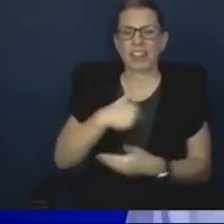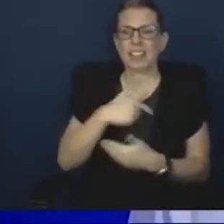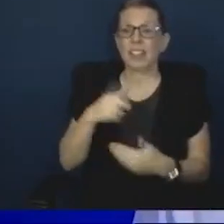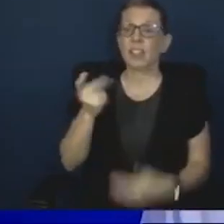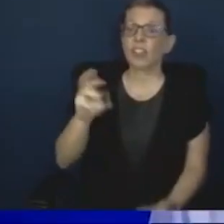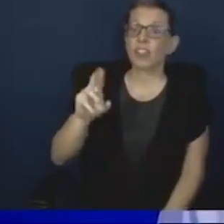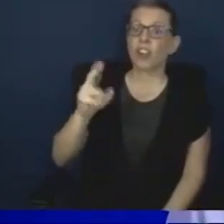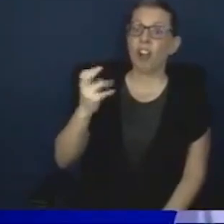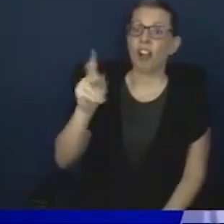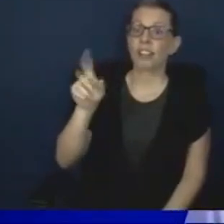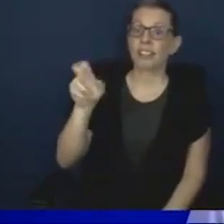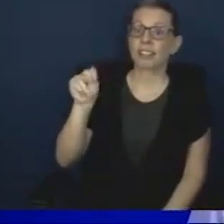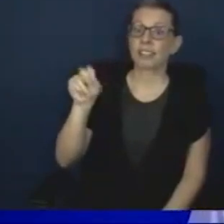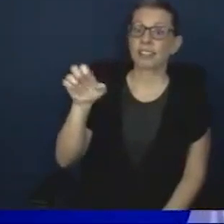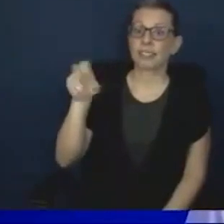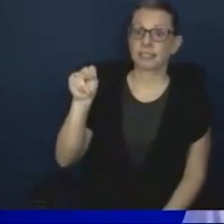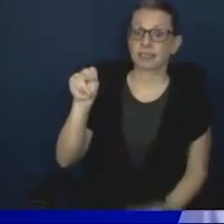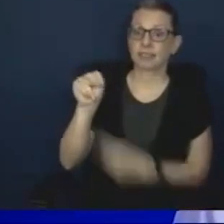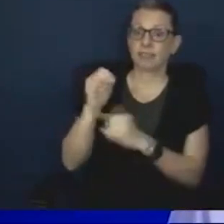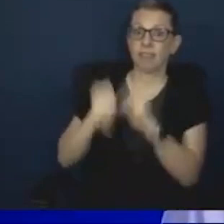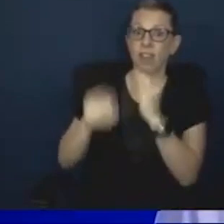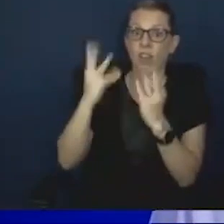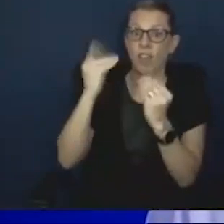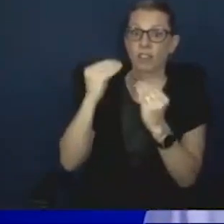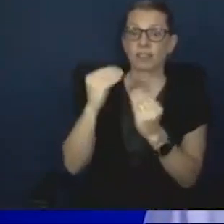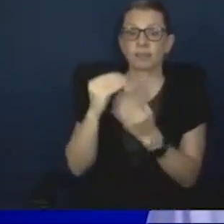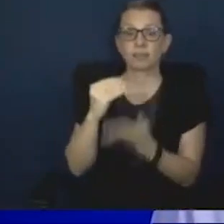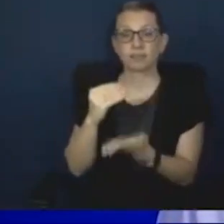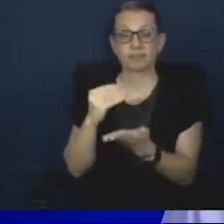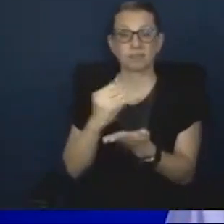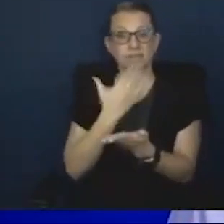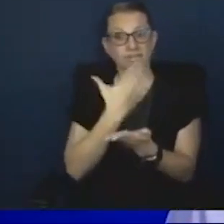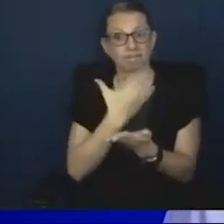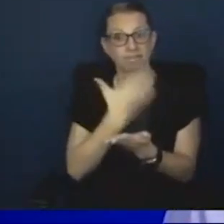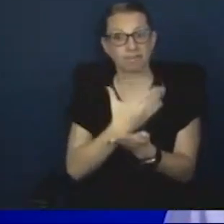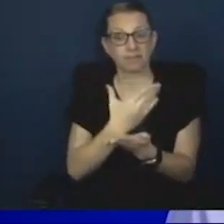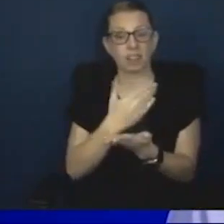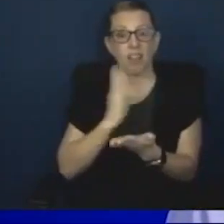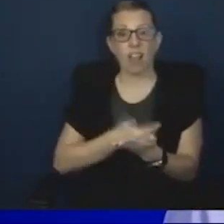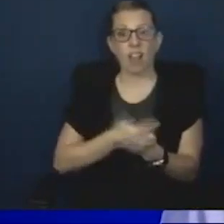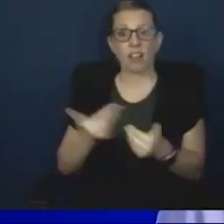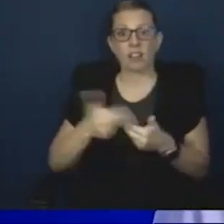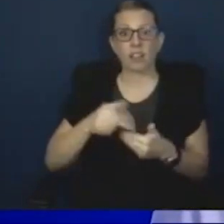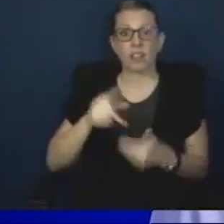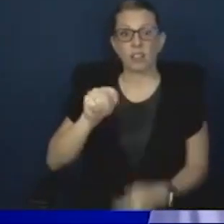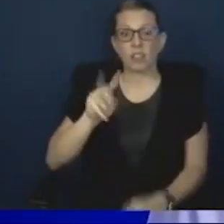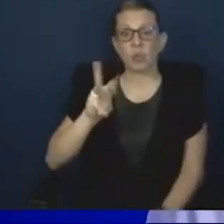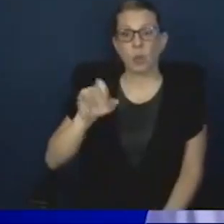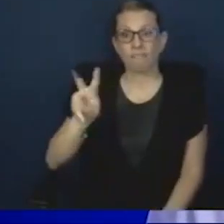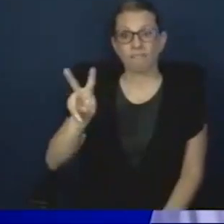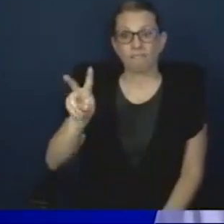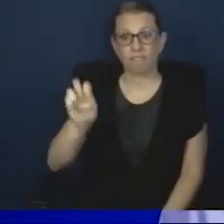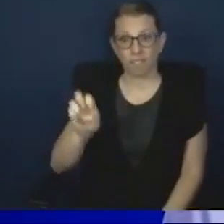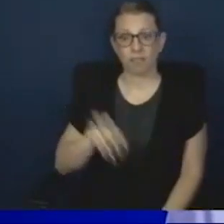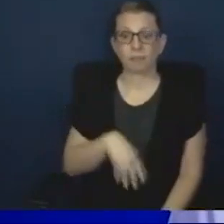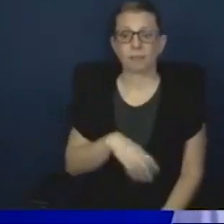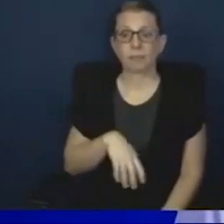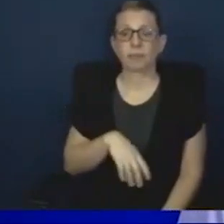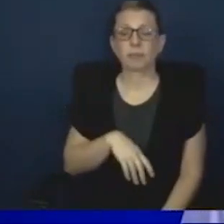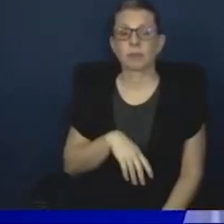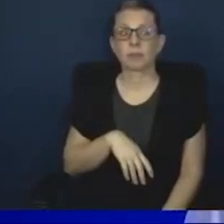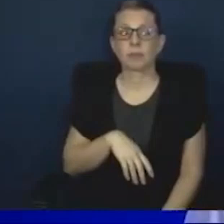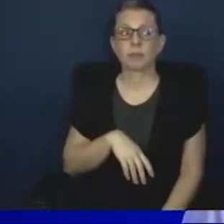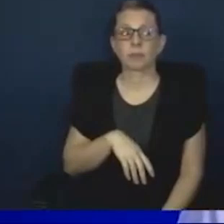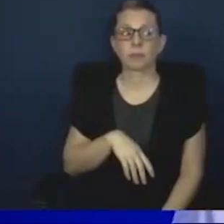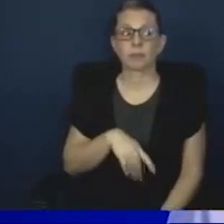Yeah, just a big thank you to our guests. Please check out the podcast, TWIV. You can also look at him